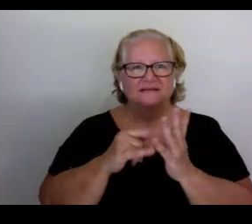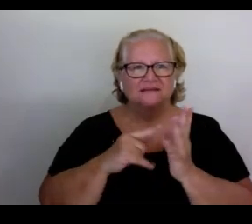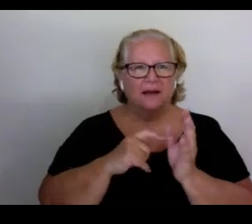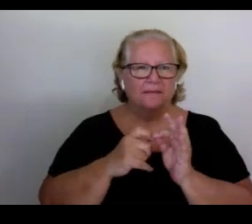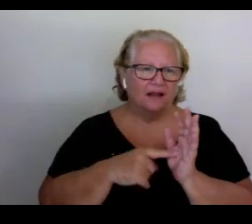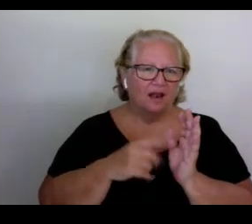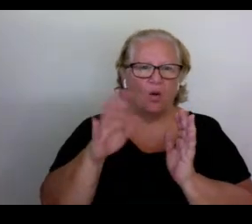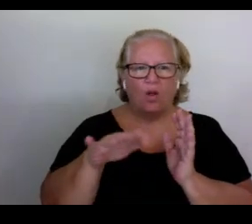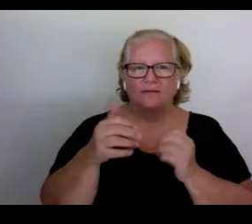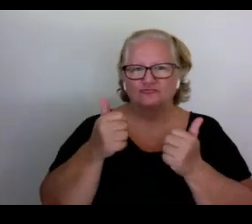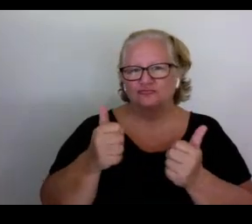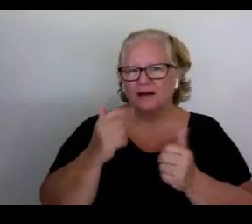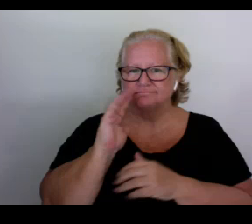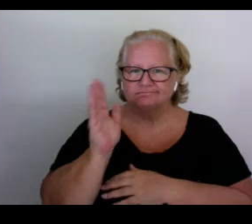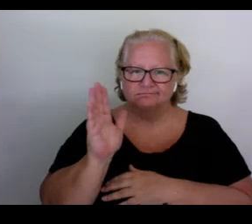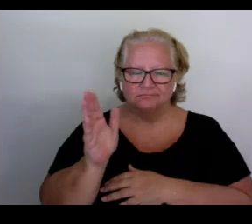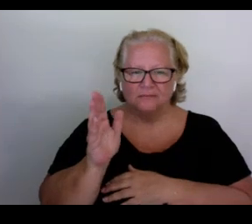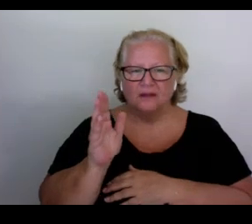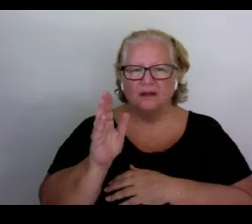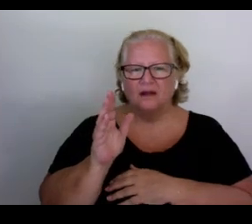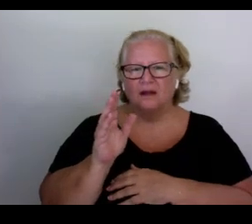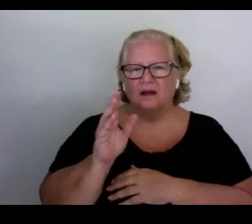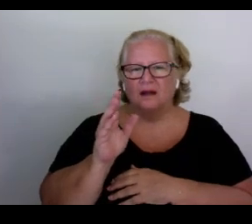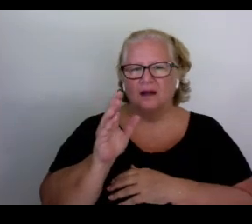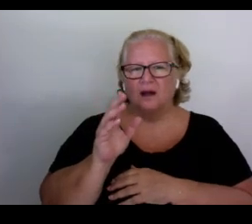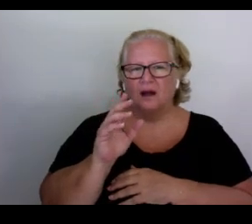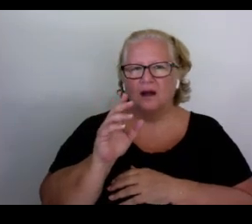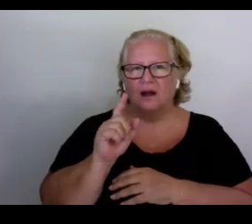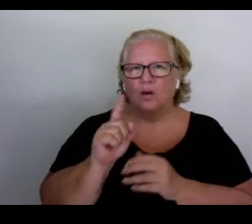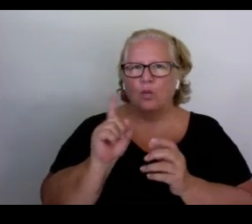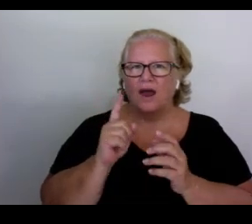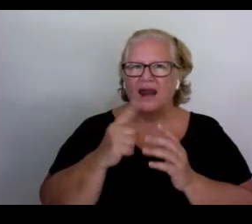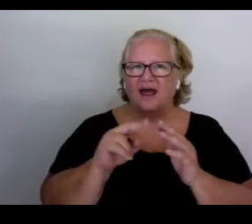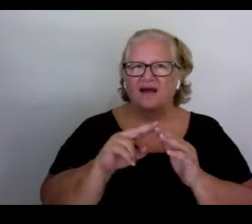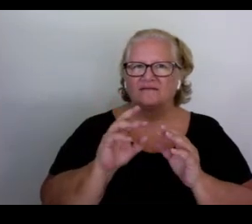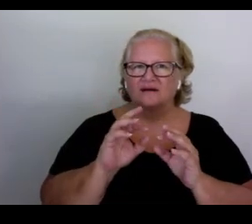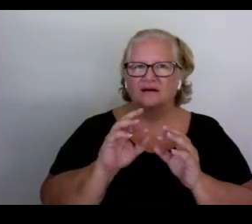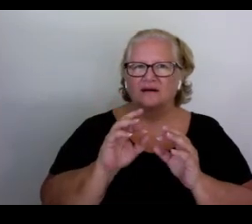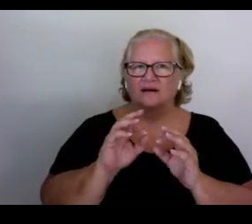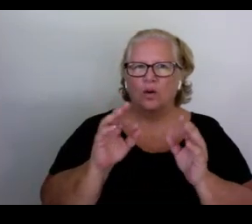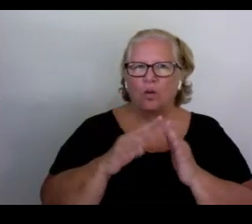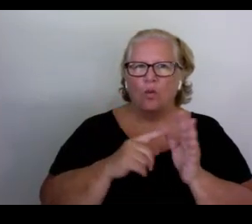engaging today. Can a client opt to not have a warranty when purchasing a second? Absolutely.